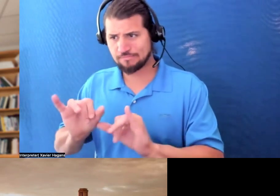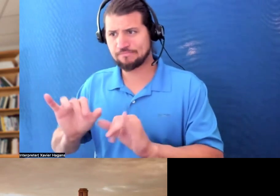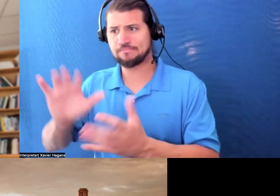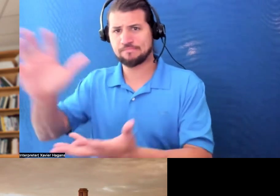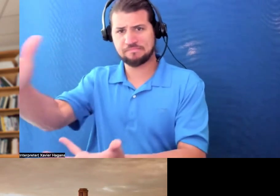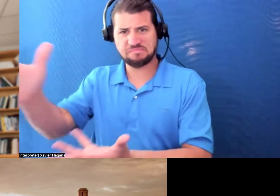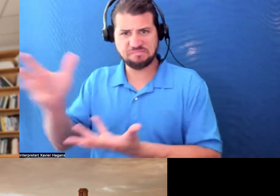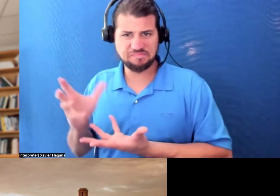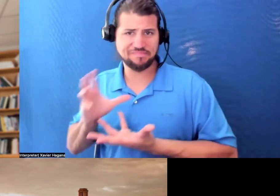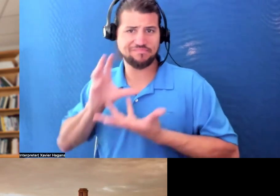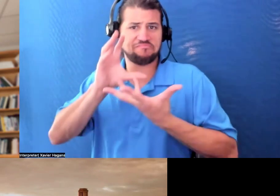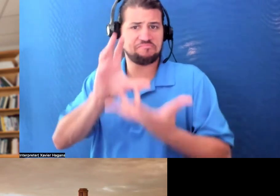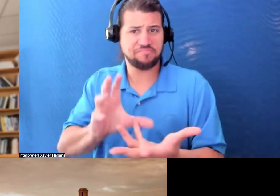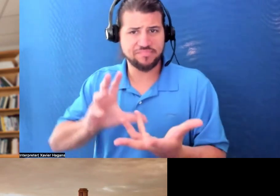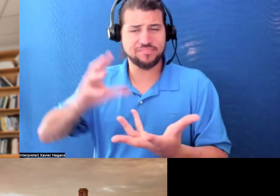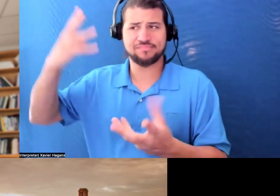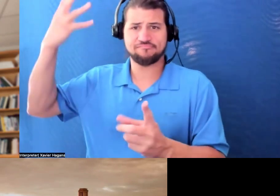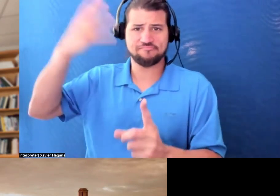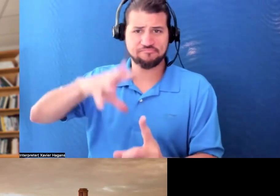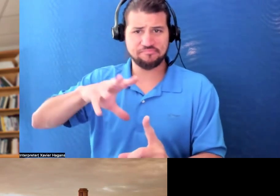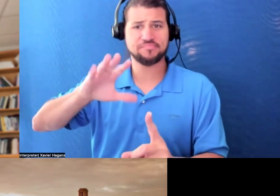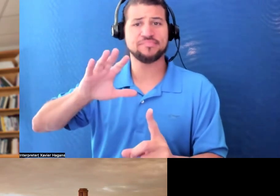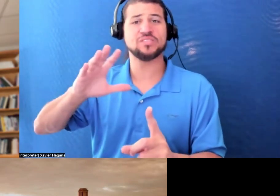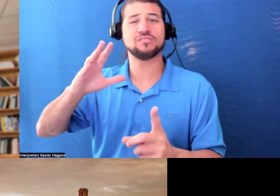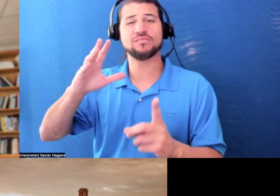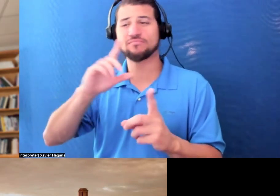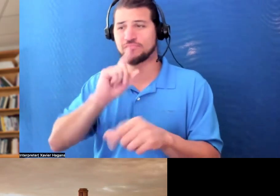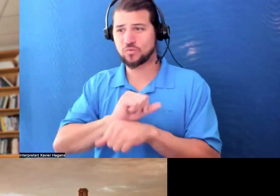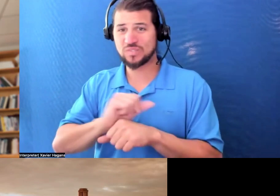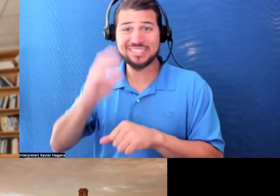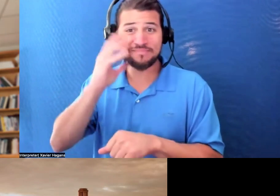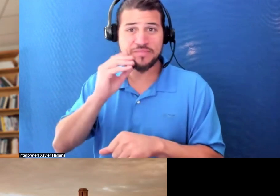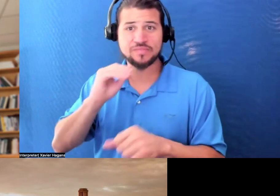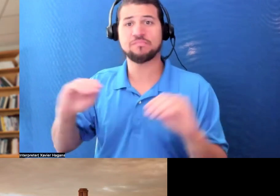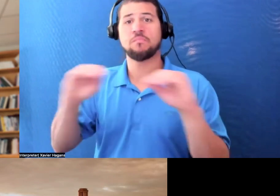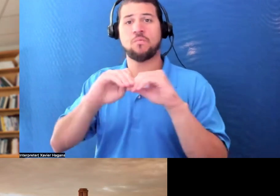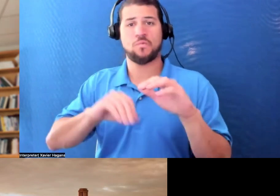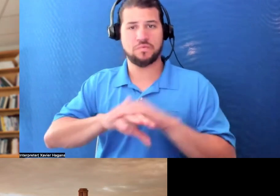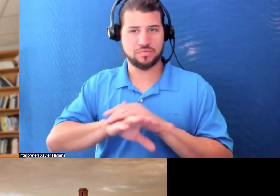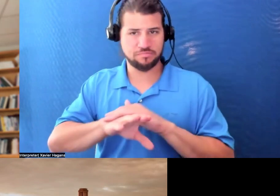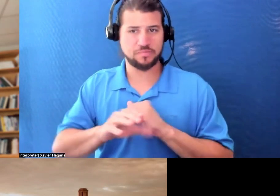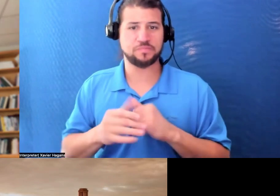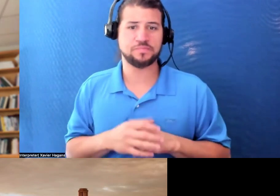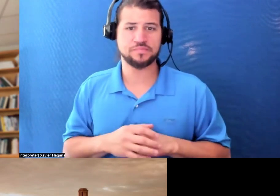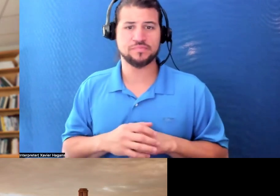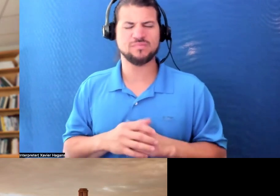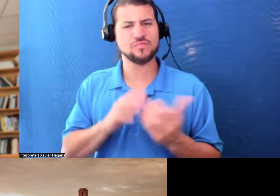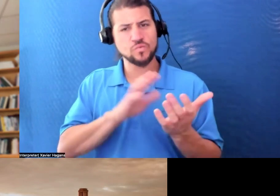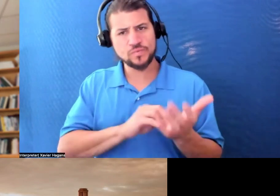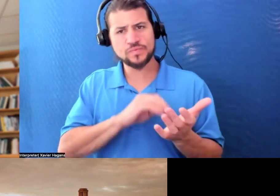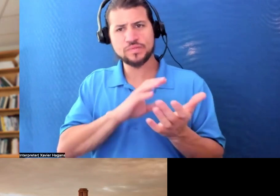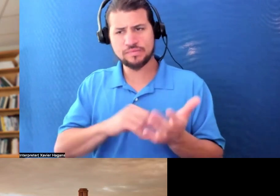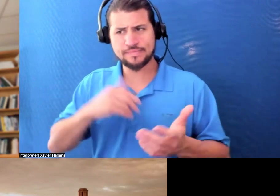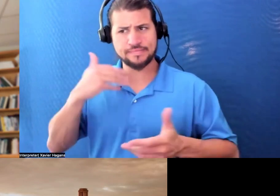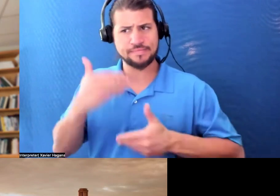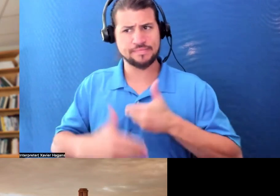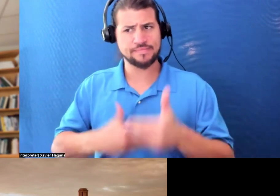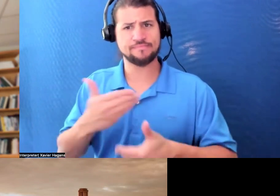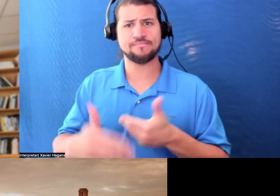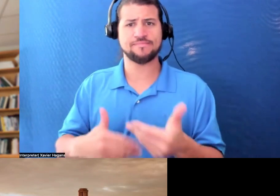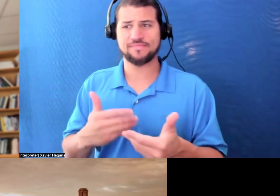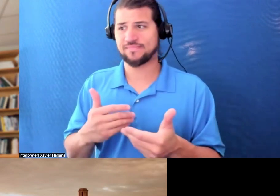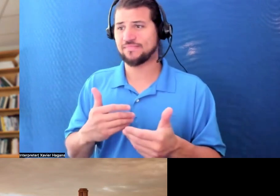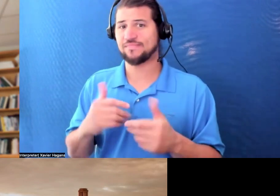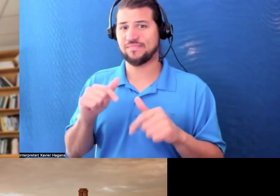make more accessible experiences. And so when I learned more about this upcoming center, this